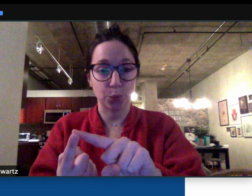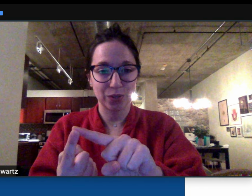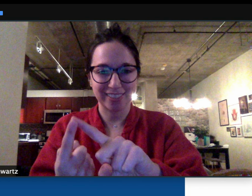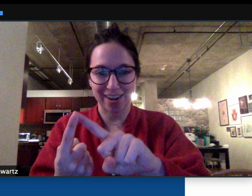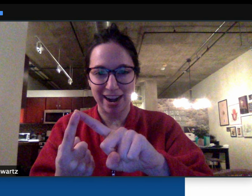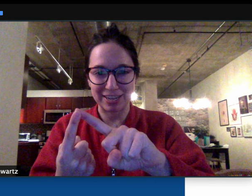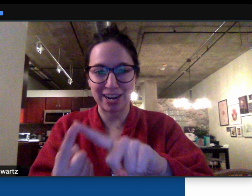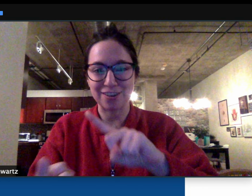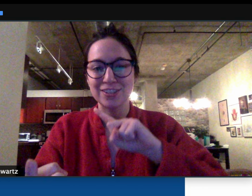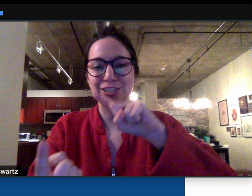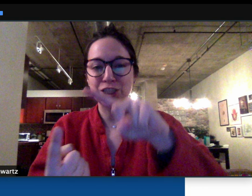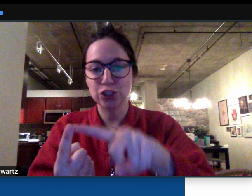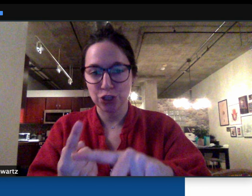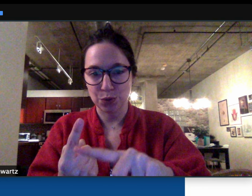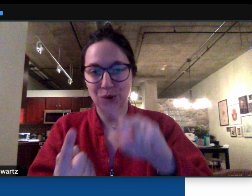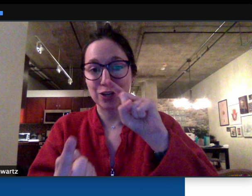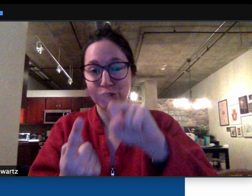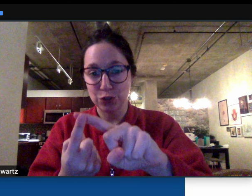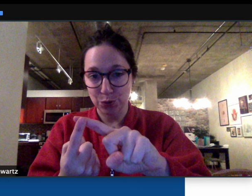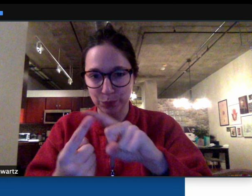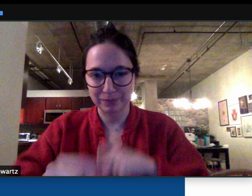Two, get ready, go.